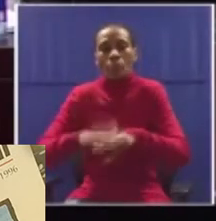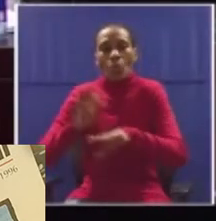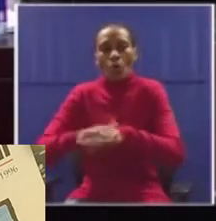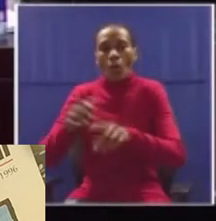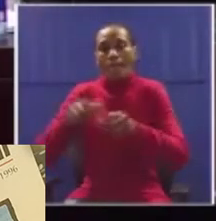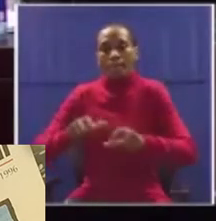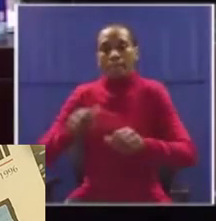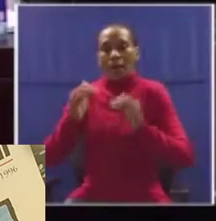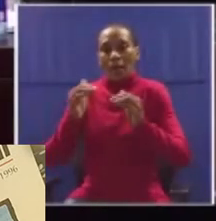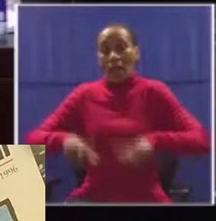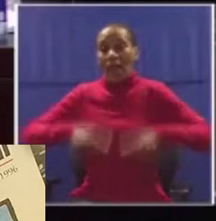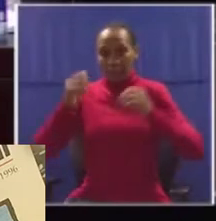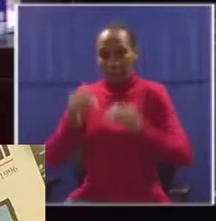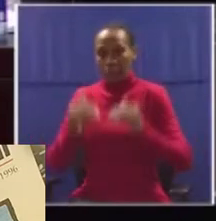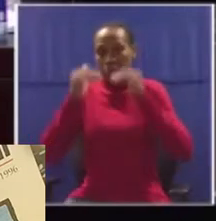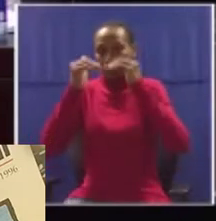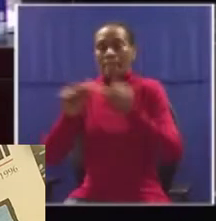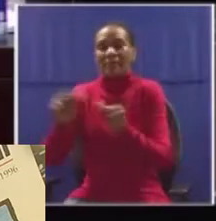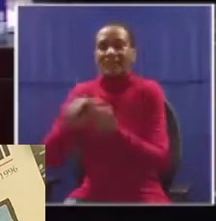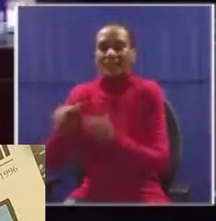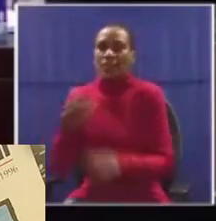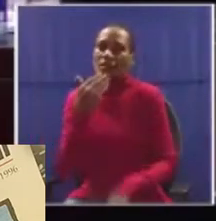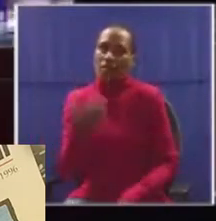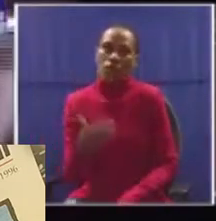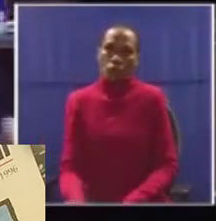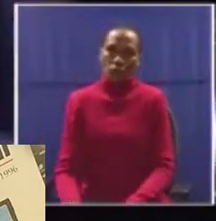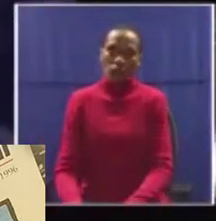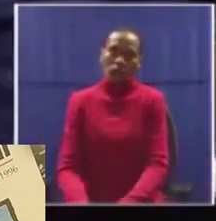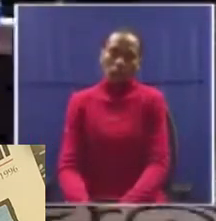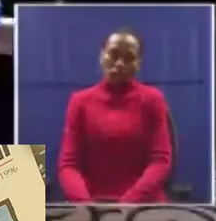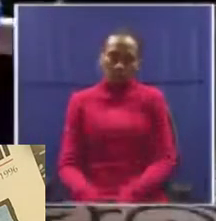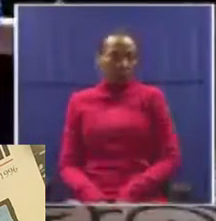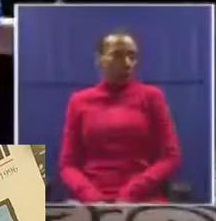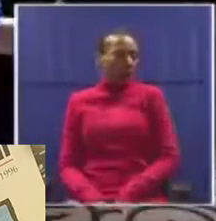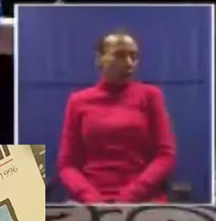everyone who lives in South Africa thank you speaker